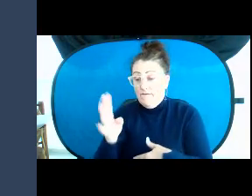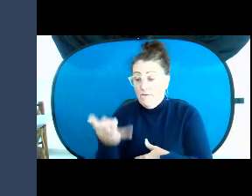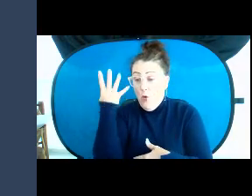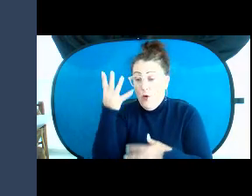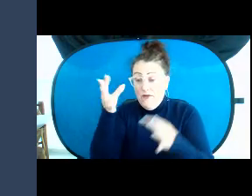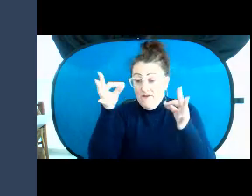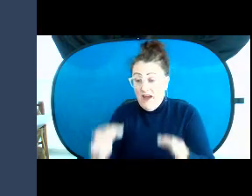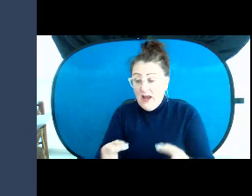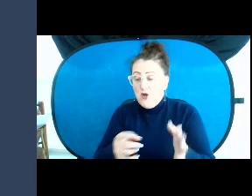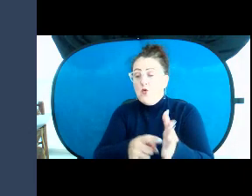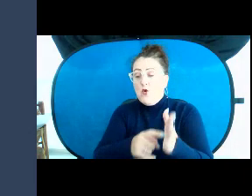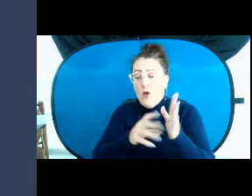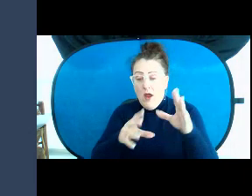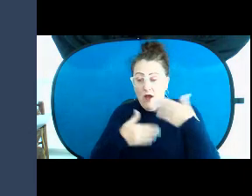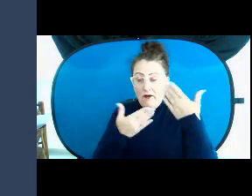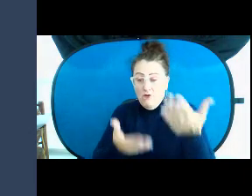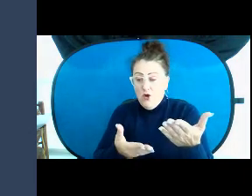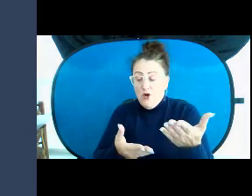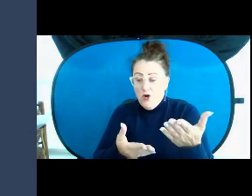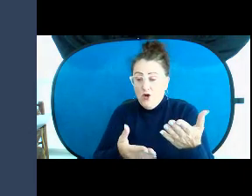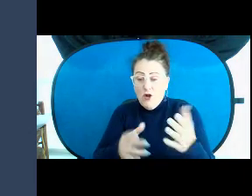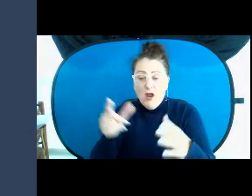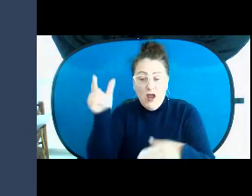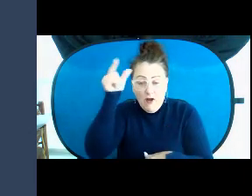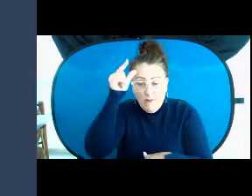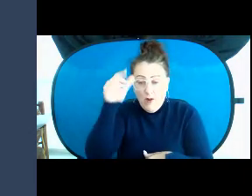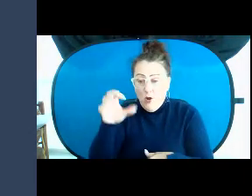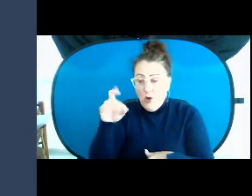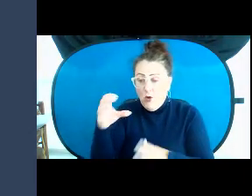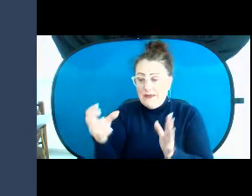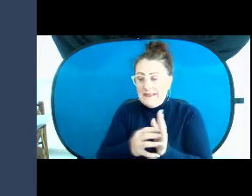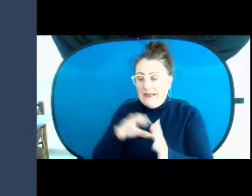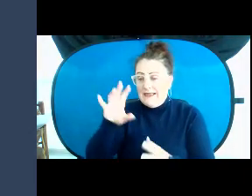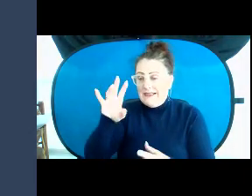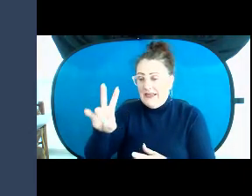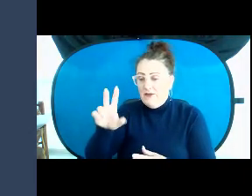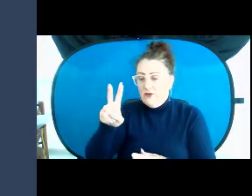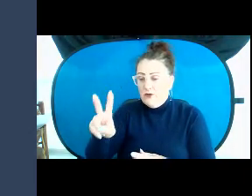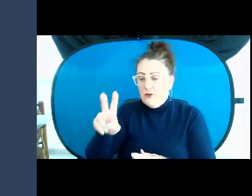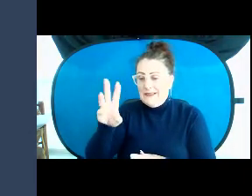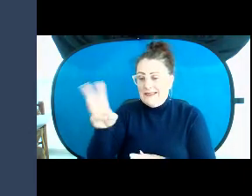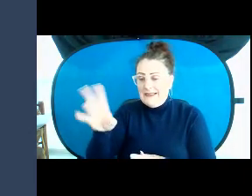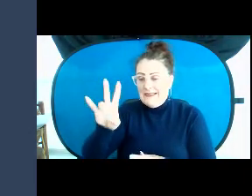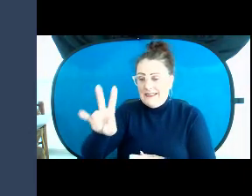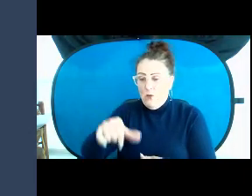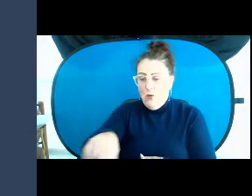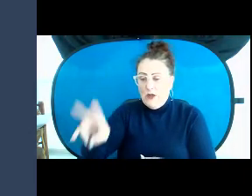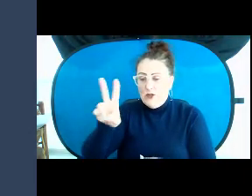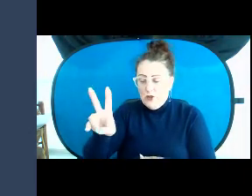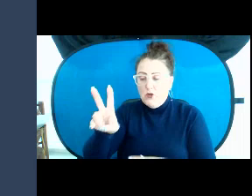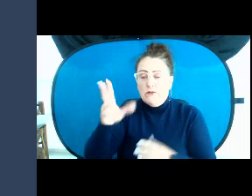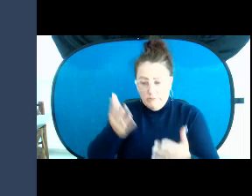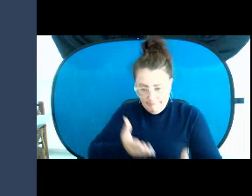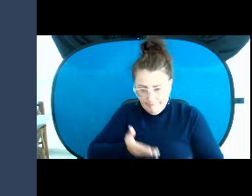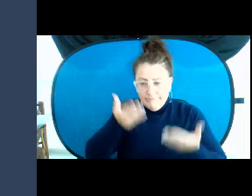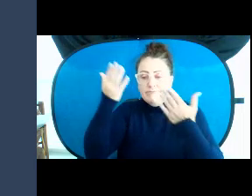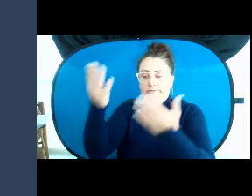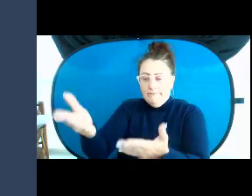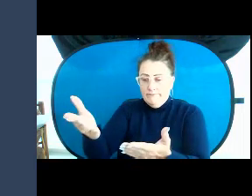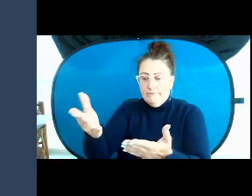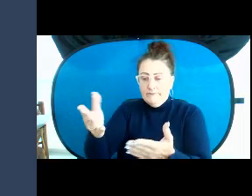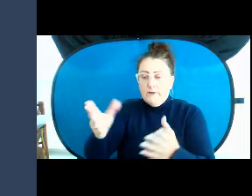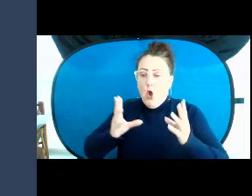acquire the property in accordance with the Government Code Section 7267.2 has been made to the owner